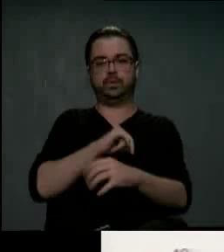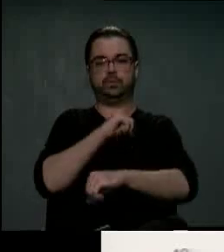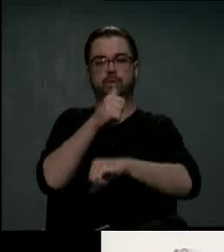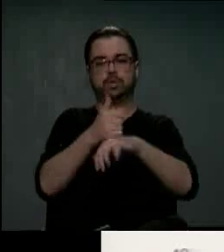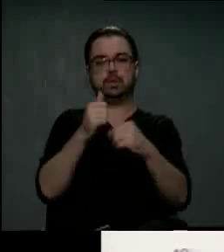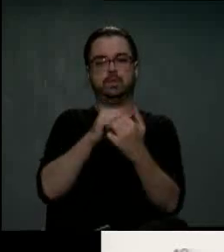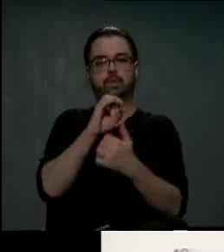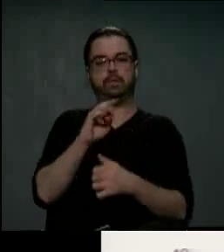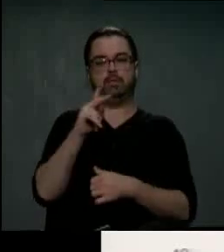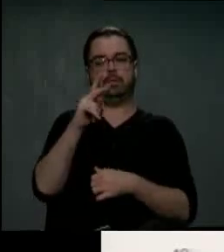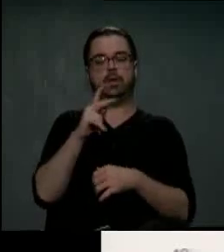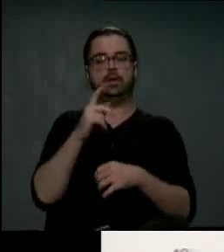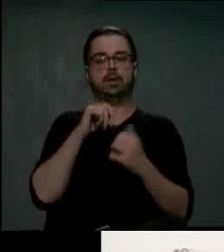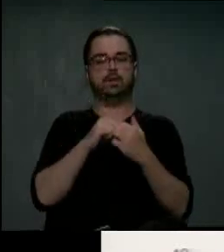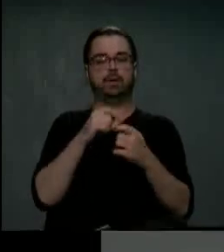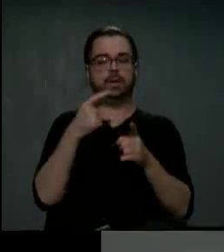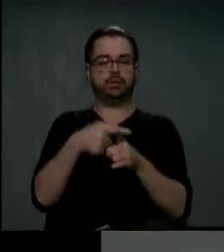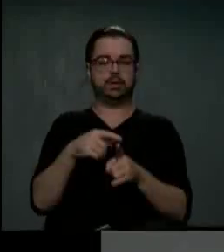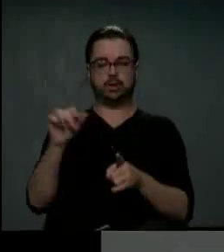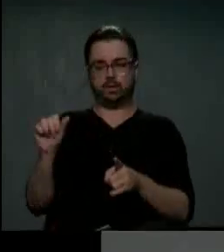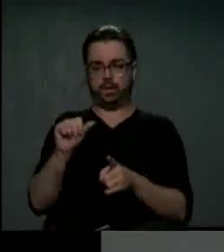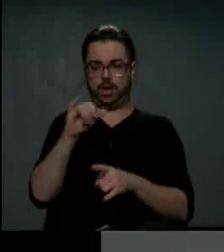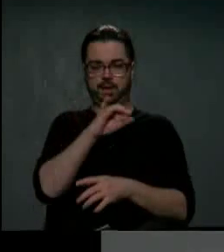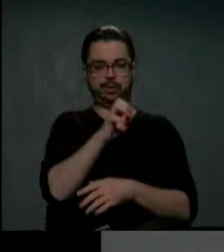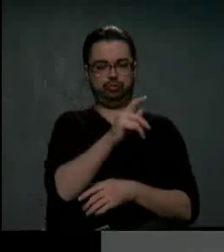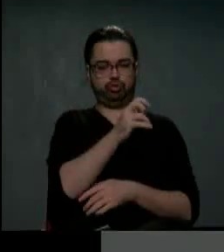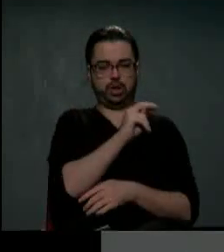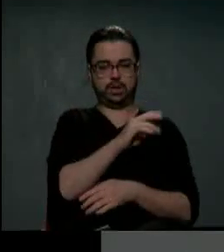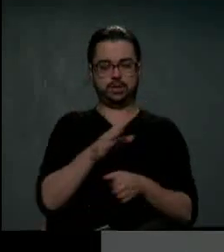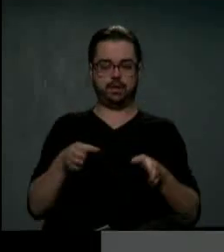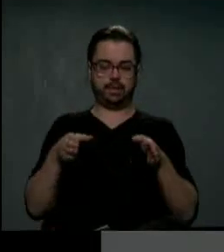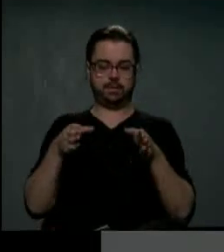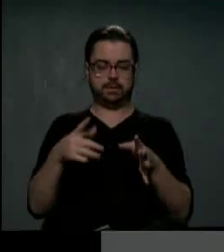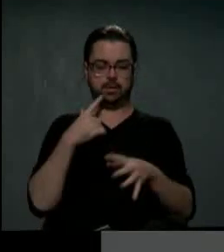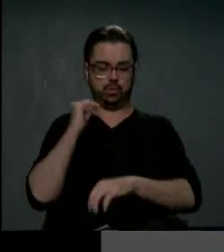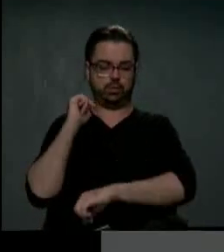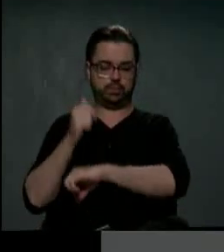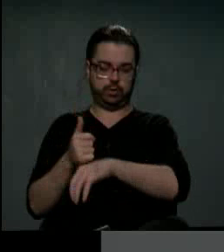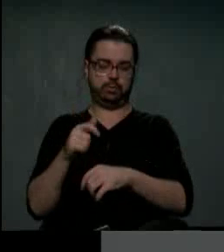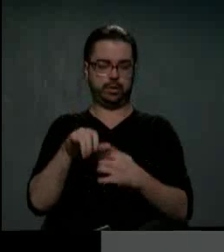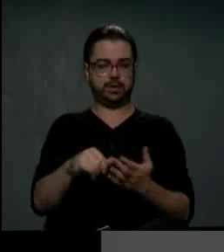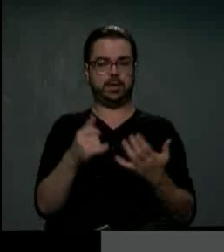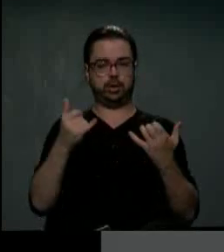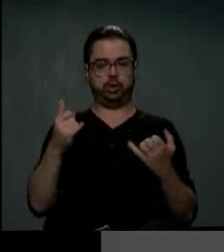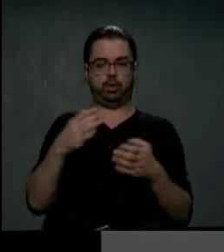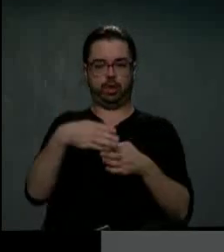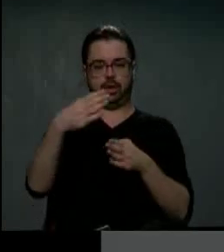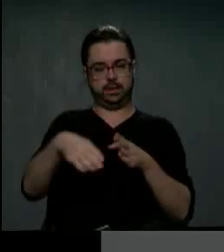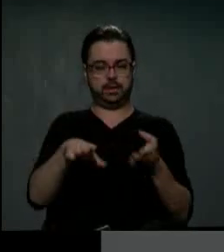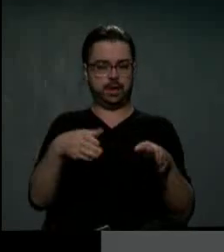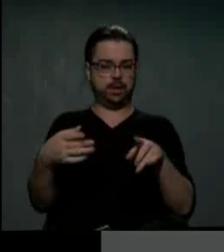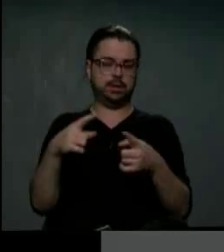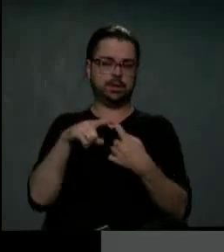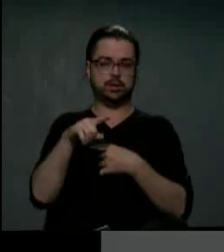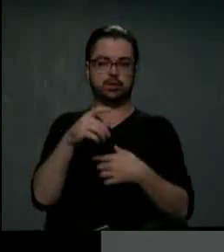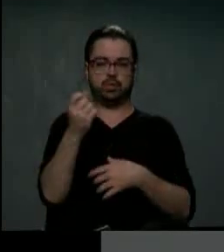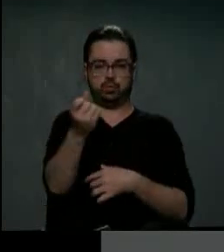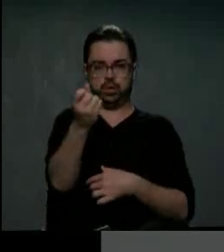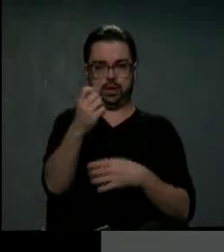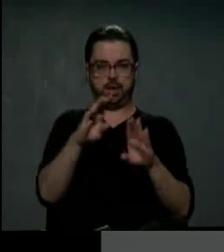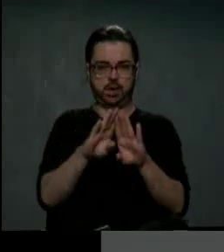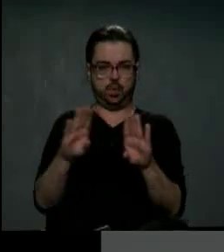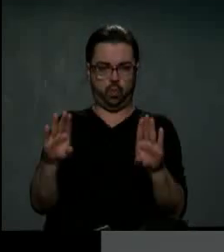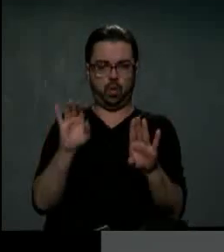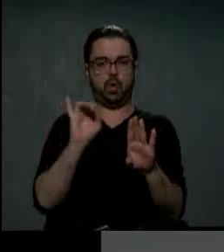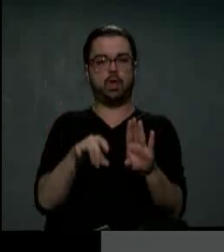at the intersection of A and Jackson. The sidewalk was put in place, which currently dead ends into a retaining wall. The property